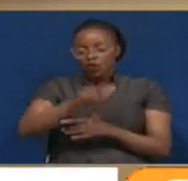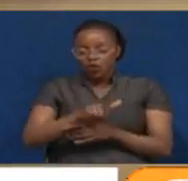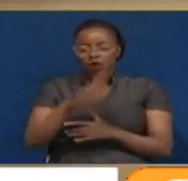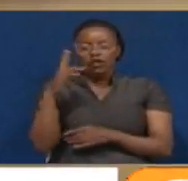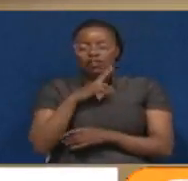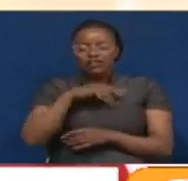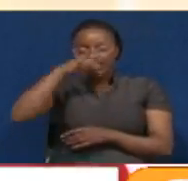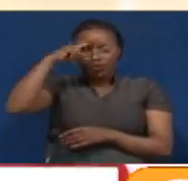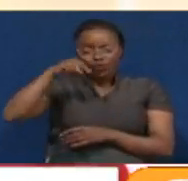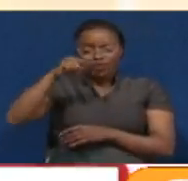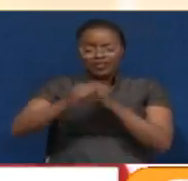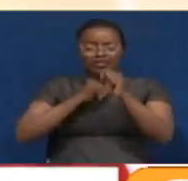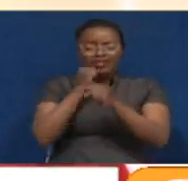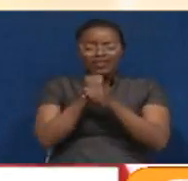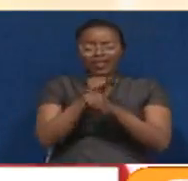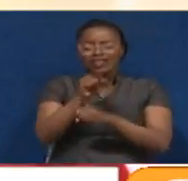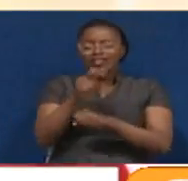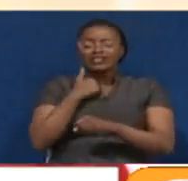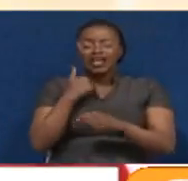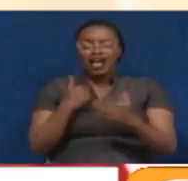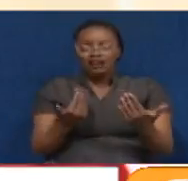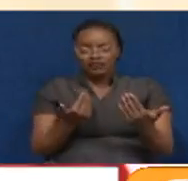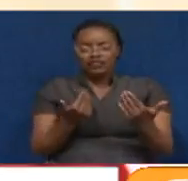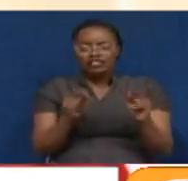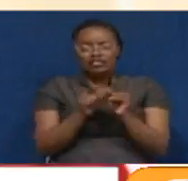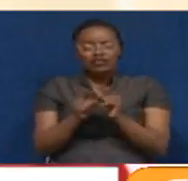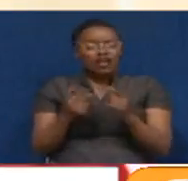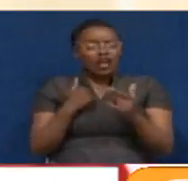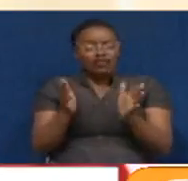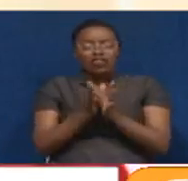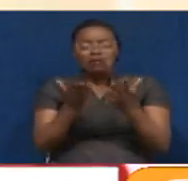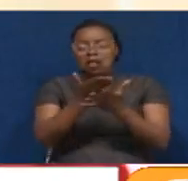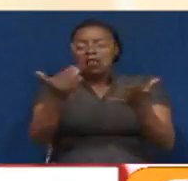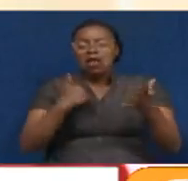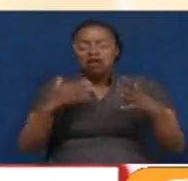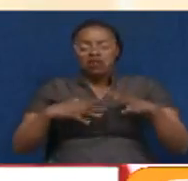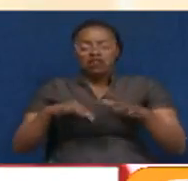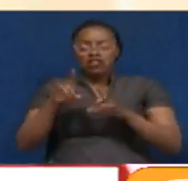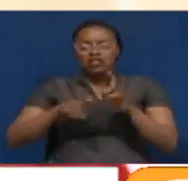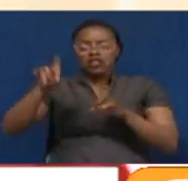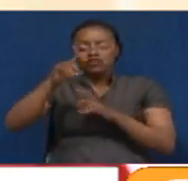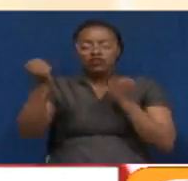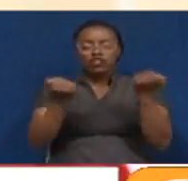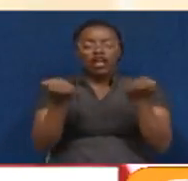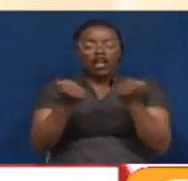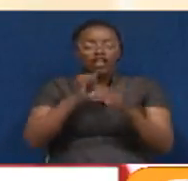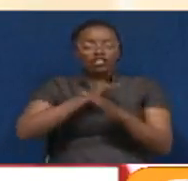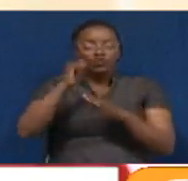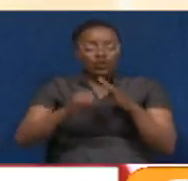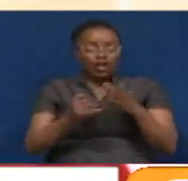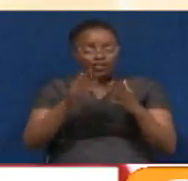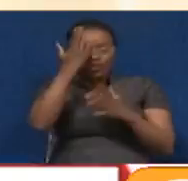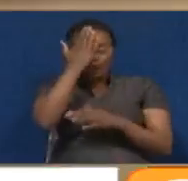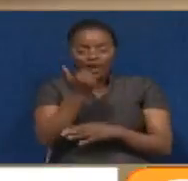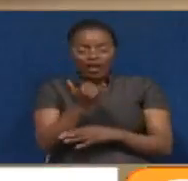policies. And this year, that has already is already been in public, is the increase in motor premiums. This